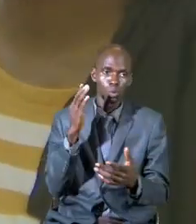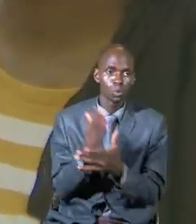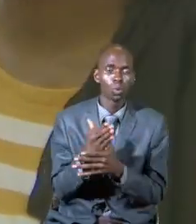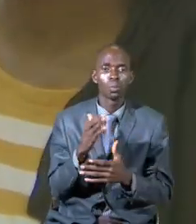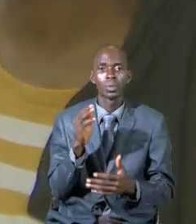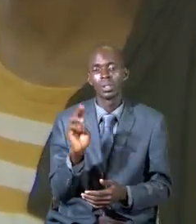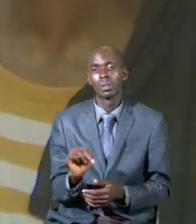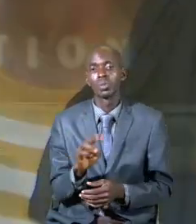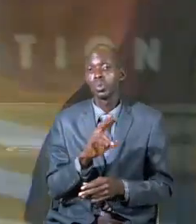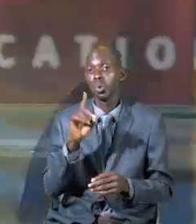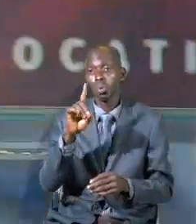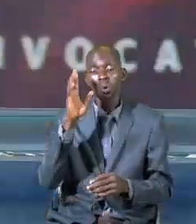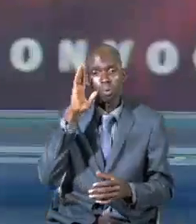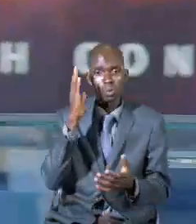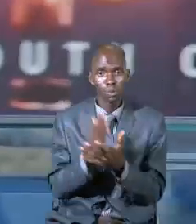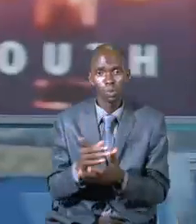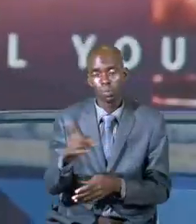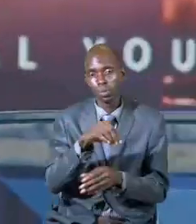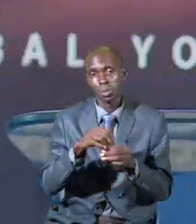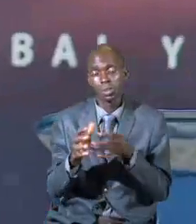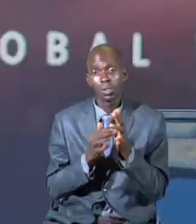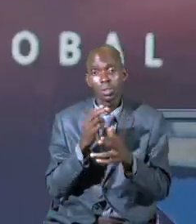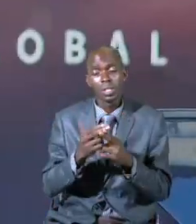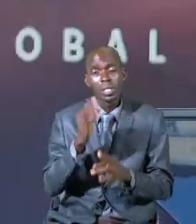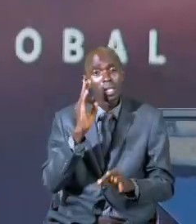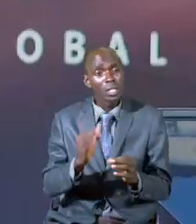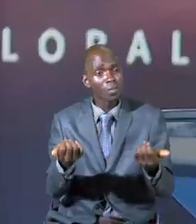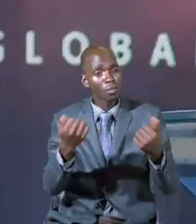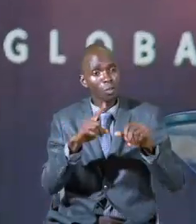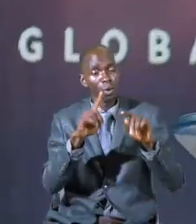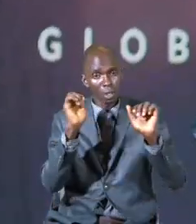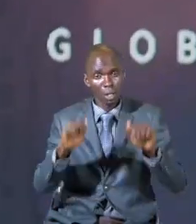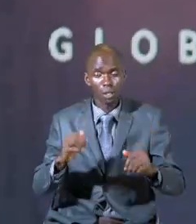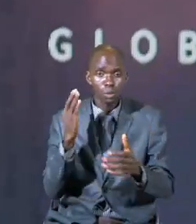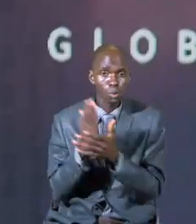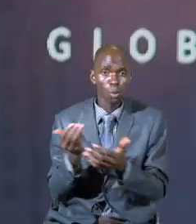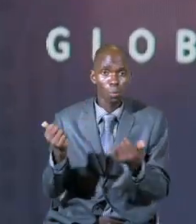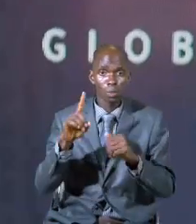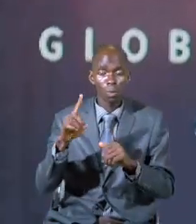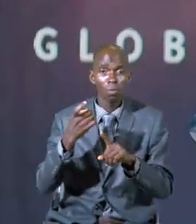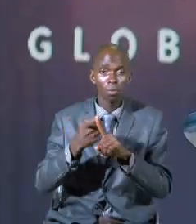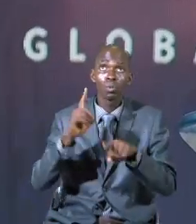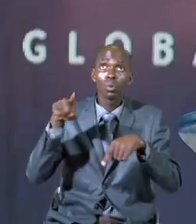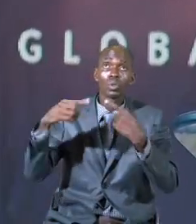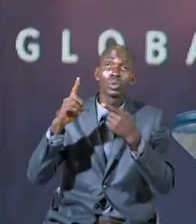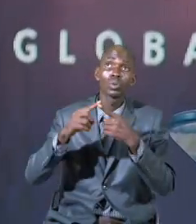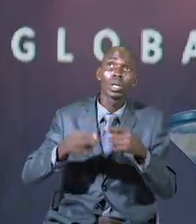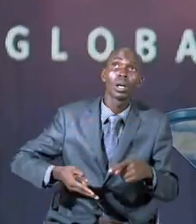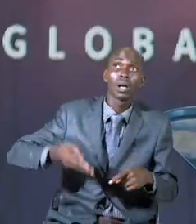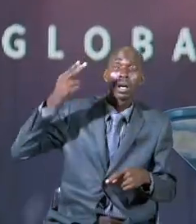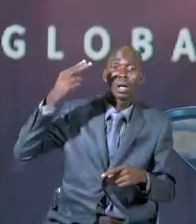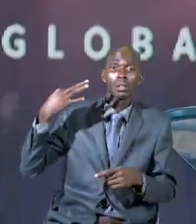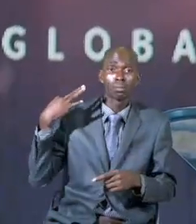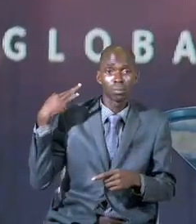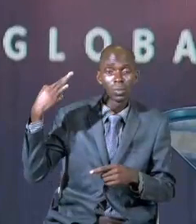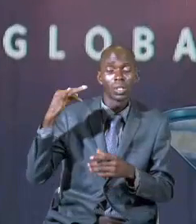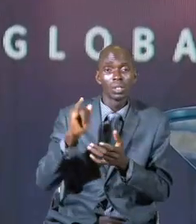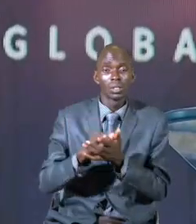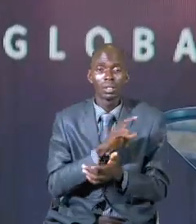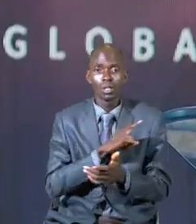If anybody could have stopped anyone from the high position that the Lord destined